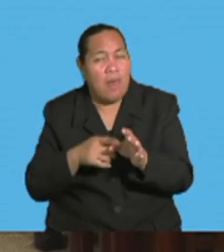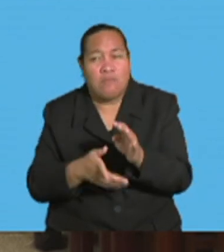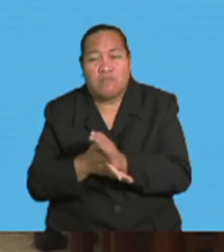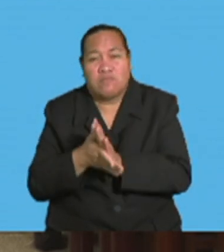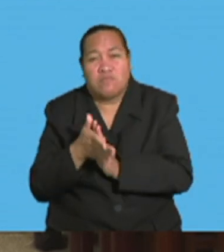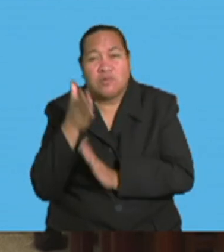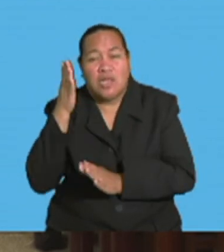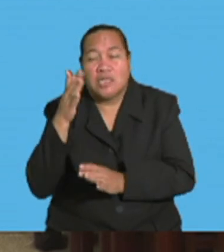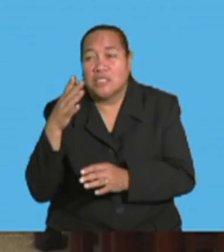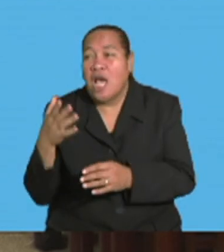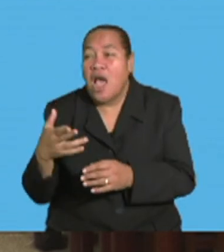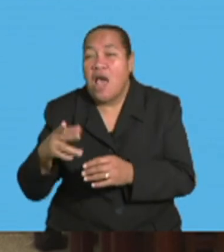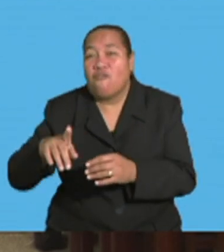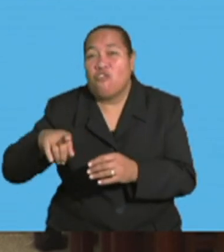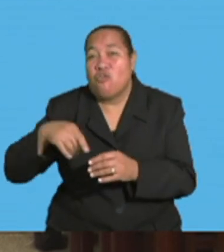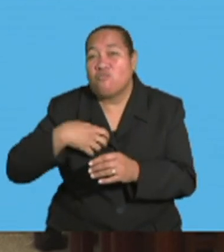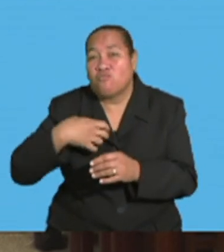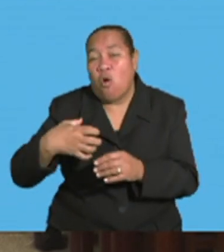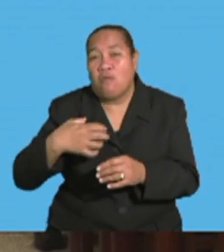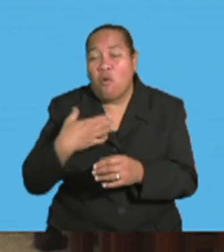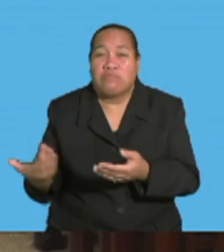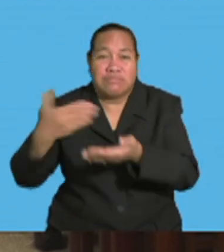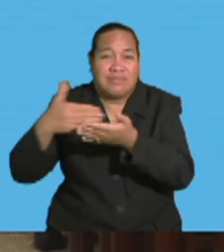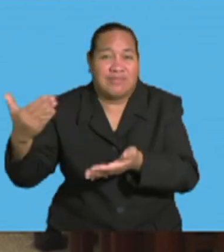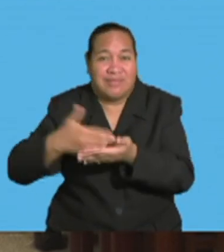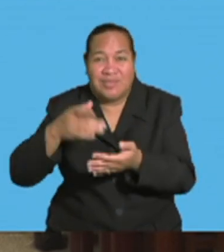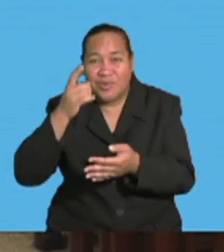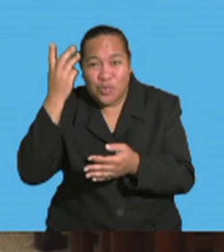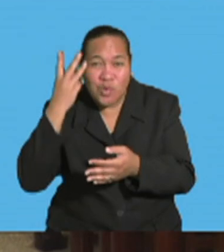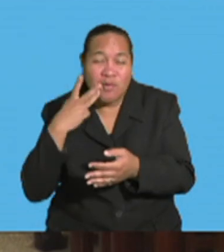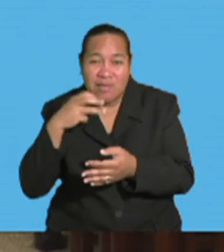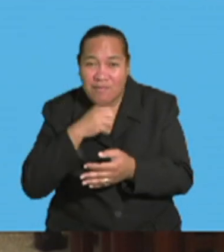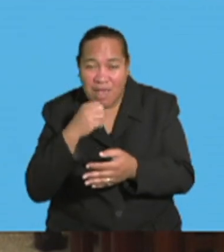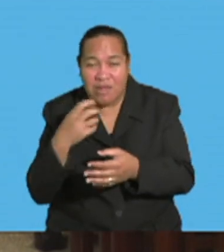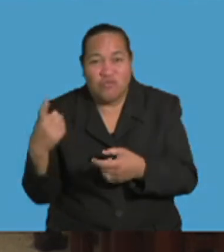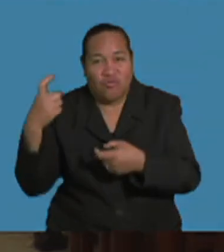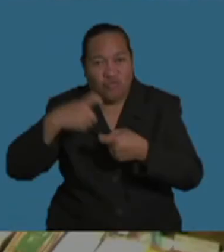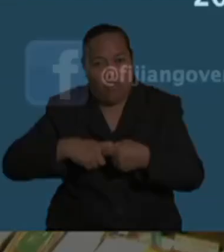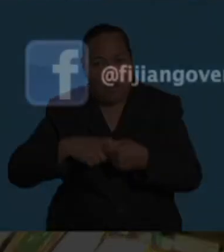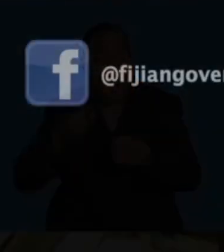numbers of recruitment that we want to take as well. So it will be continuing, Honorable Speaker.